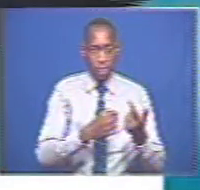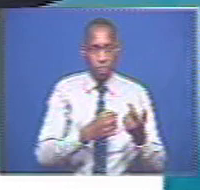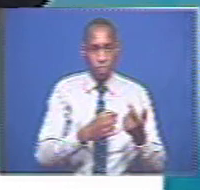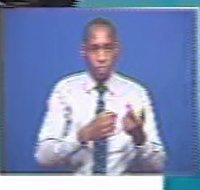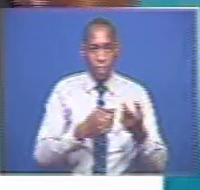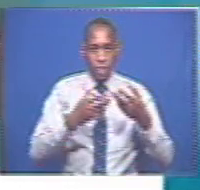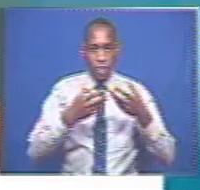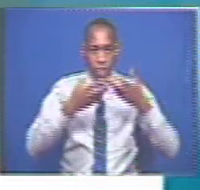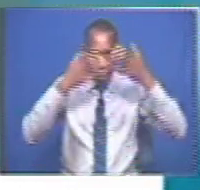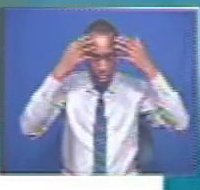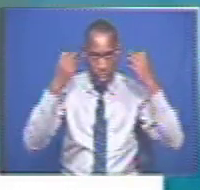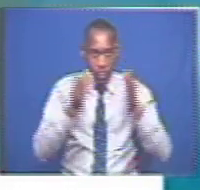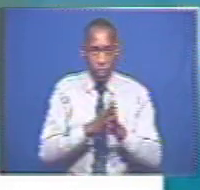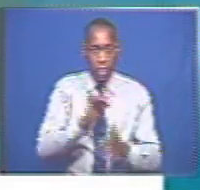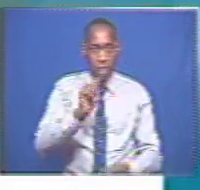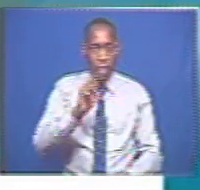compared to Gor and AFC?